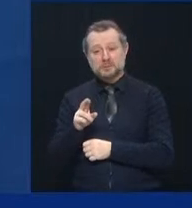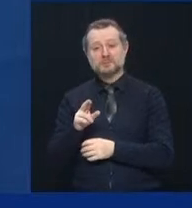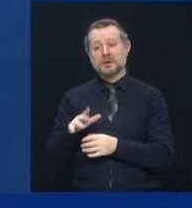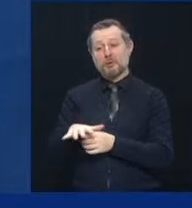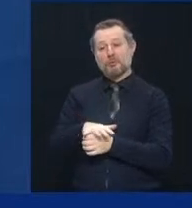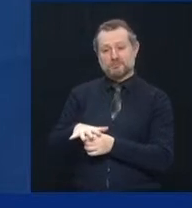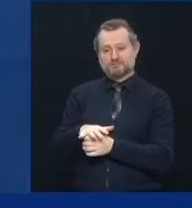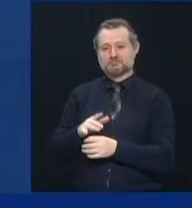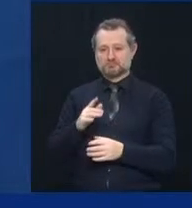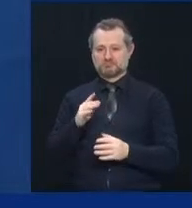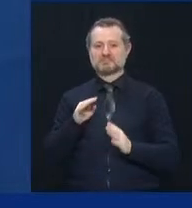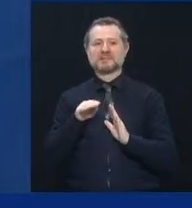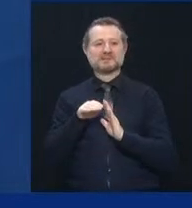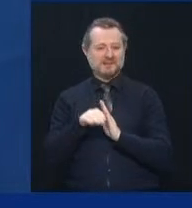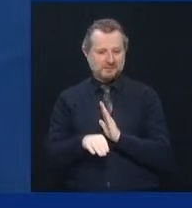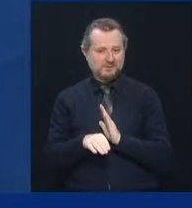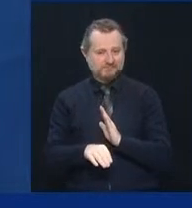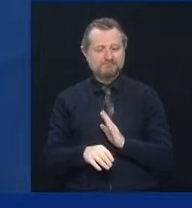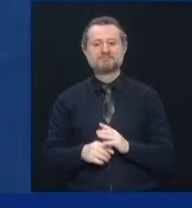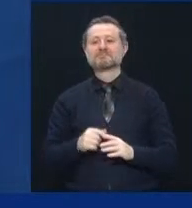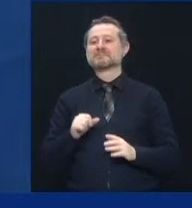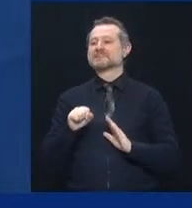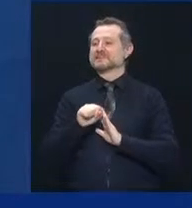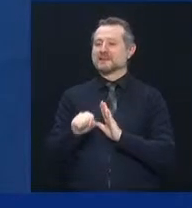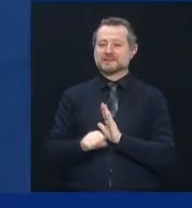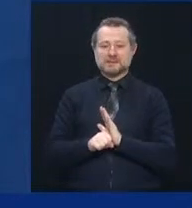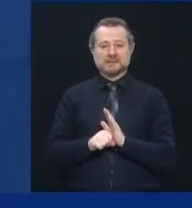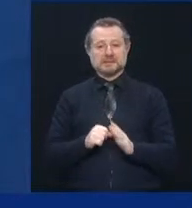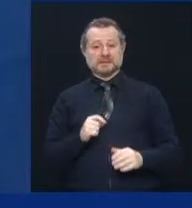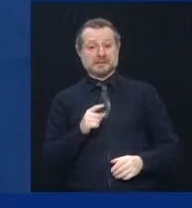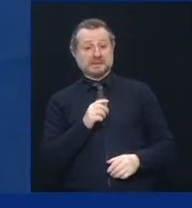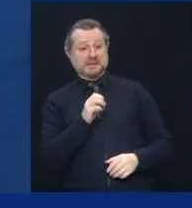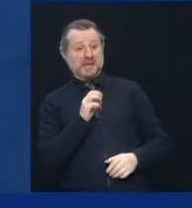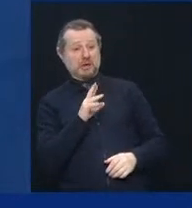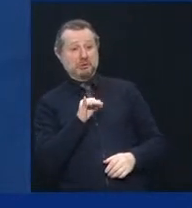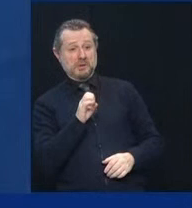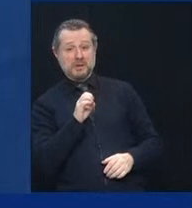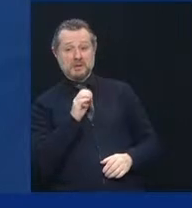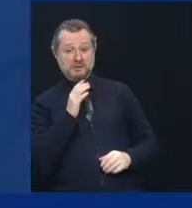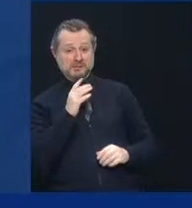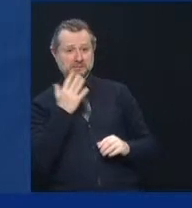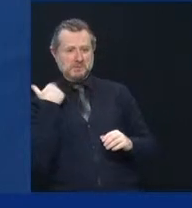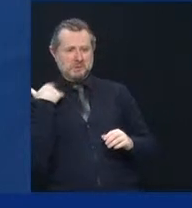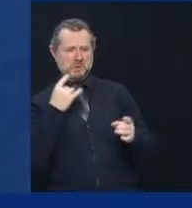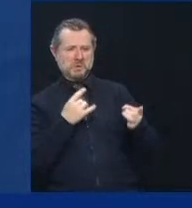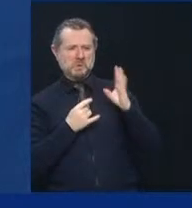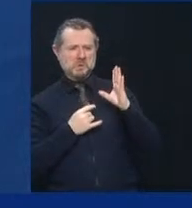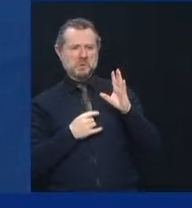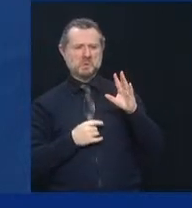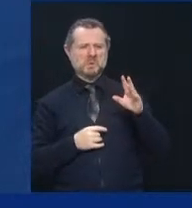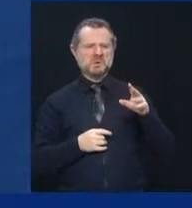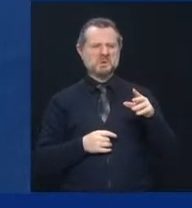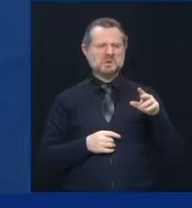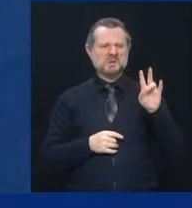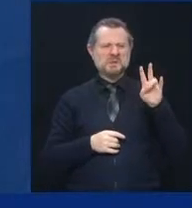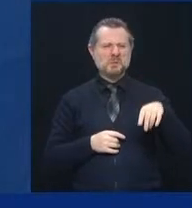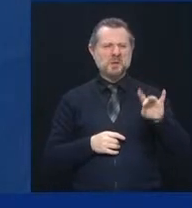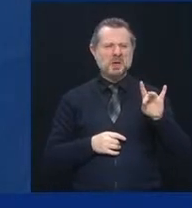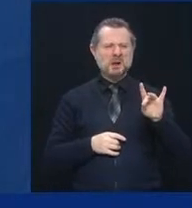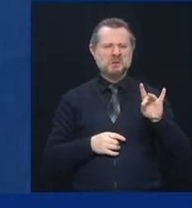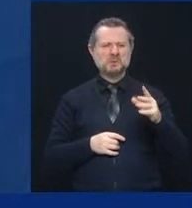all across the state. You look at where they were. Erie County was 7.8, we're down to 5.1. Chemung was 7.9, down